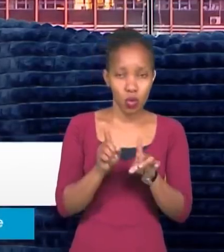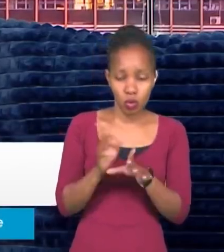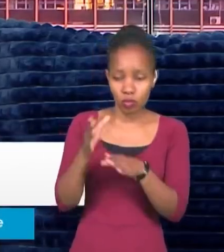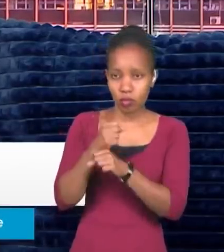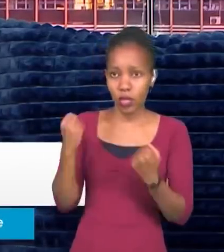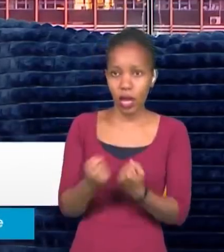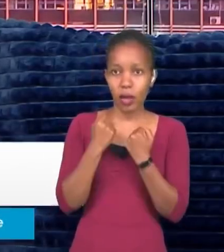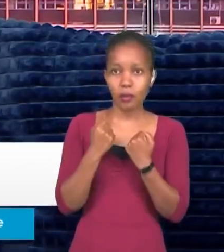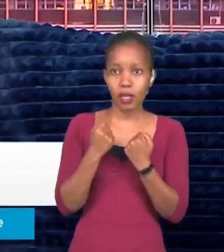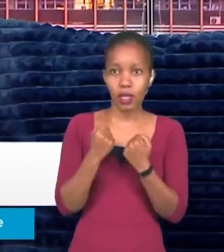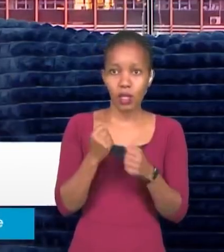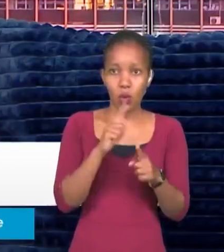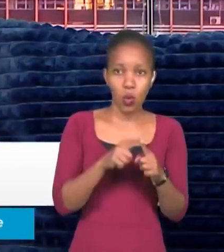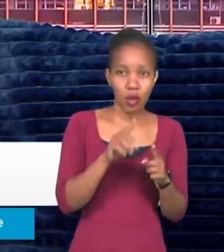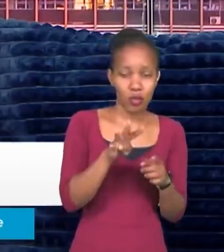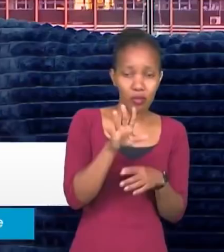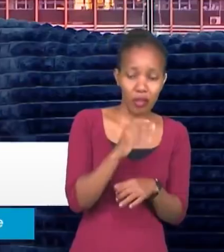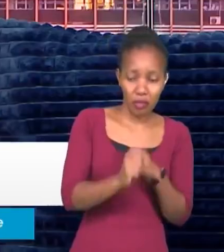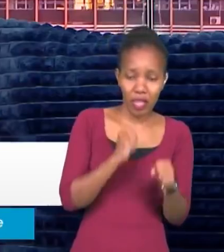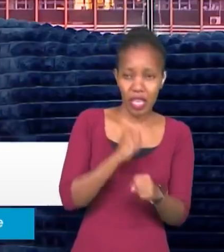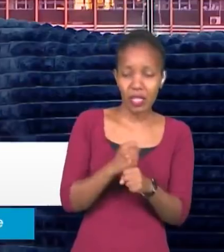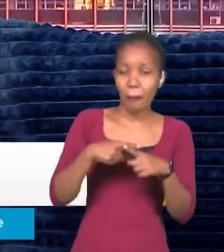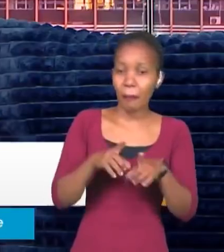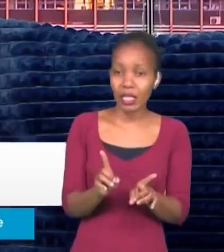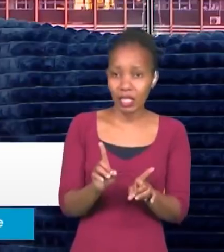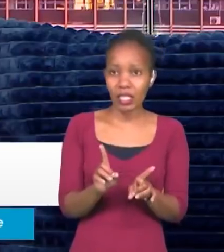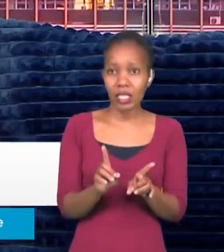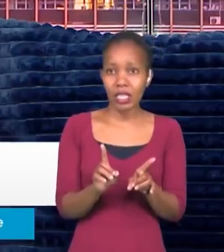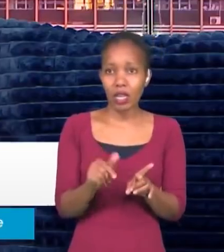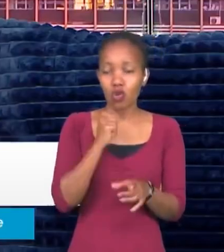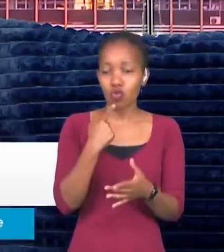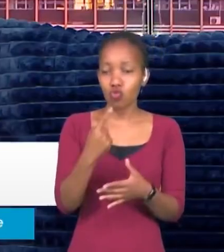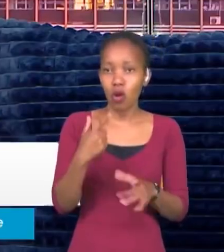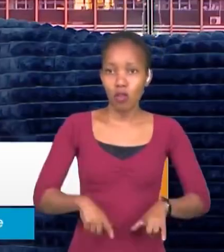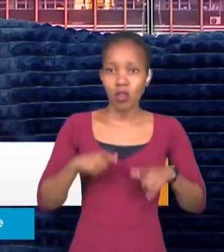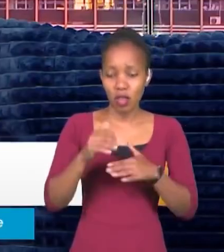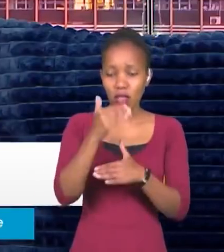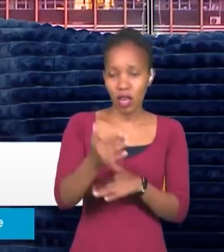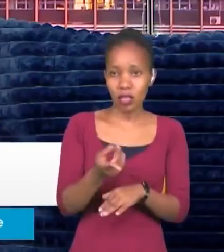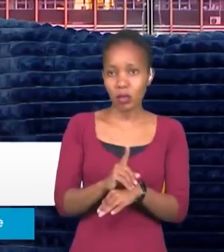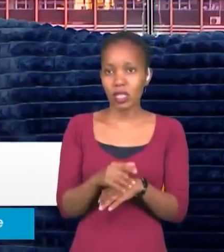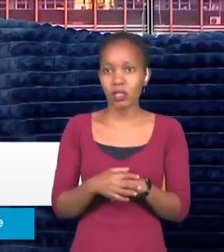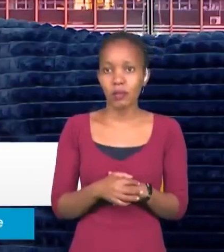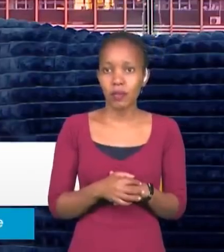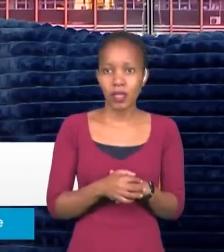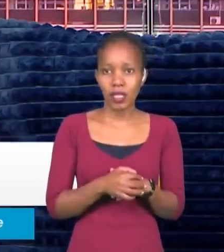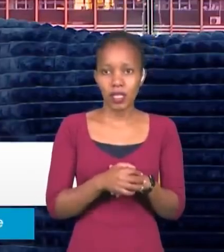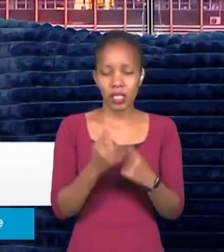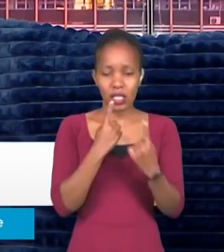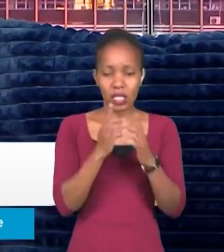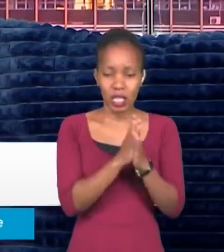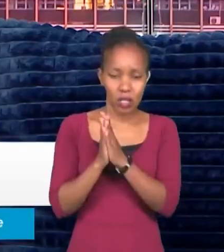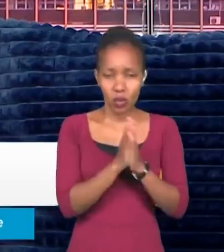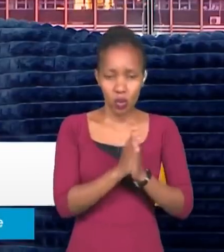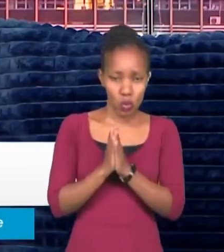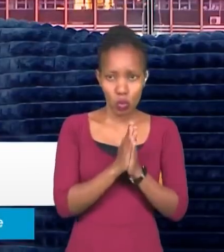happens, and by 2045, yeah, we shall not be, yeah, dying. Yeah. But the thing is, you're not guaranteed of life the, yeah, next minute from now. Yeah. So, okay, just tell your story like it